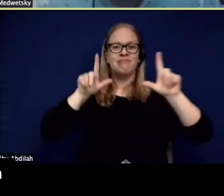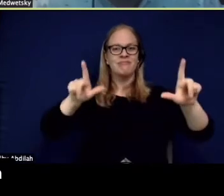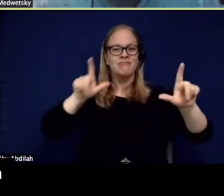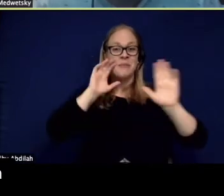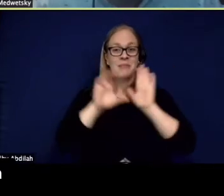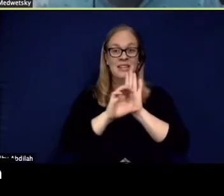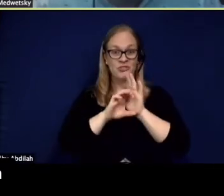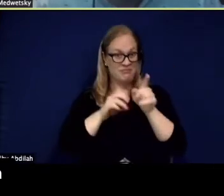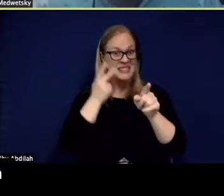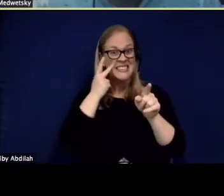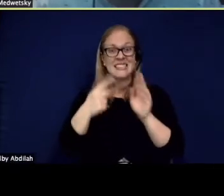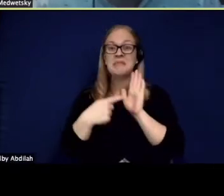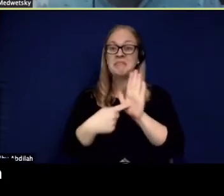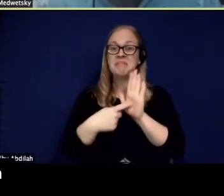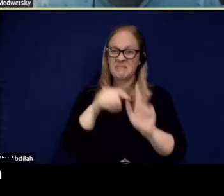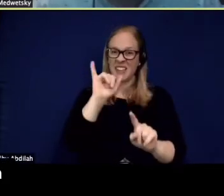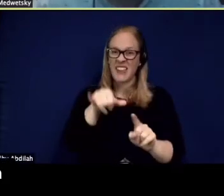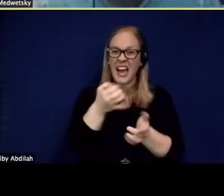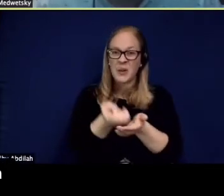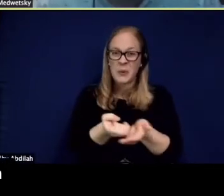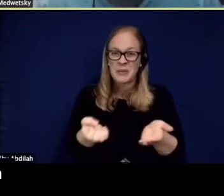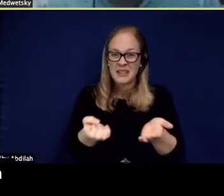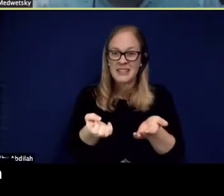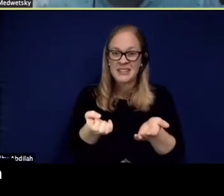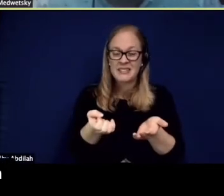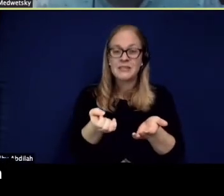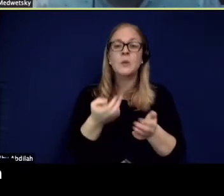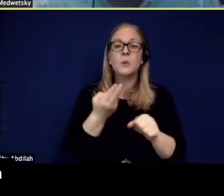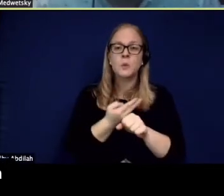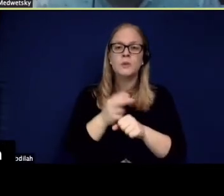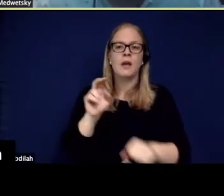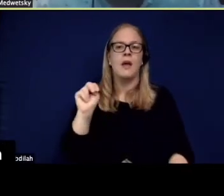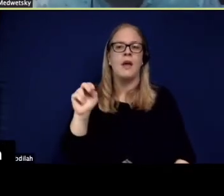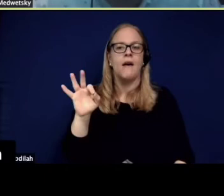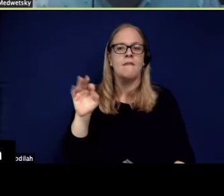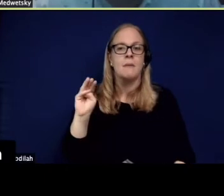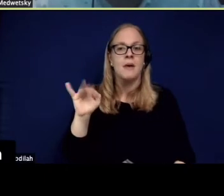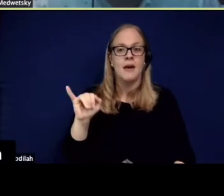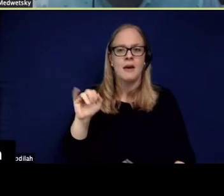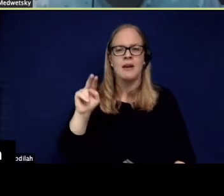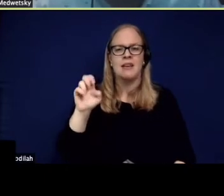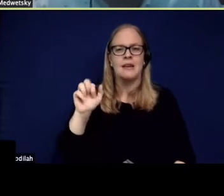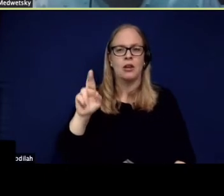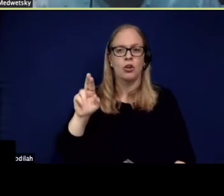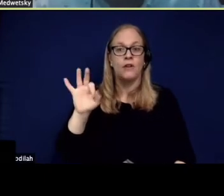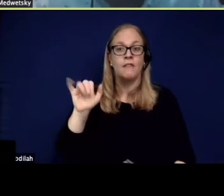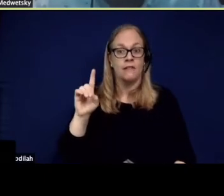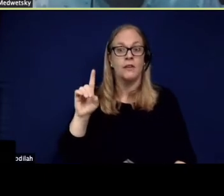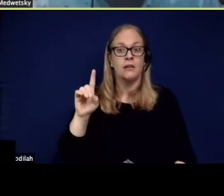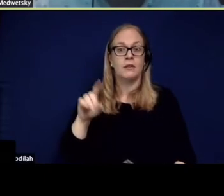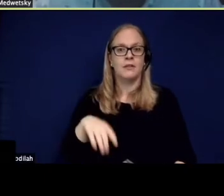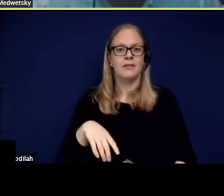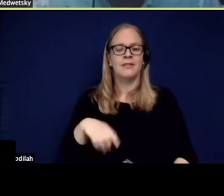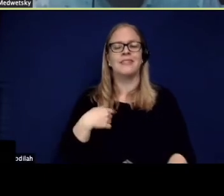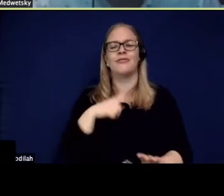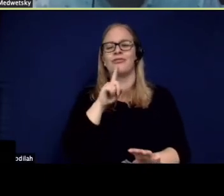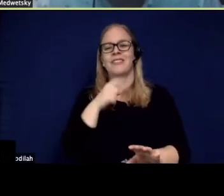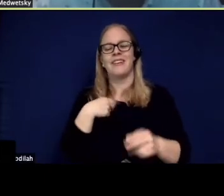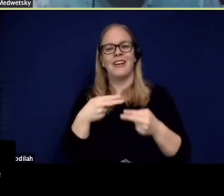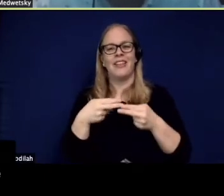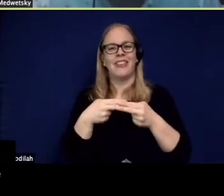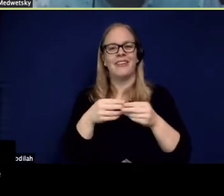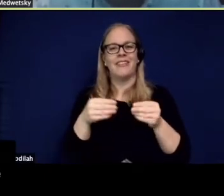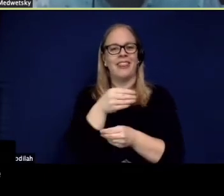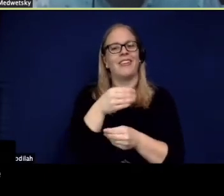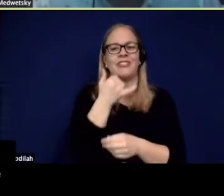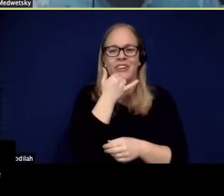device where it uses near field, and we're going to talk about that. And actually, I think I have this slide in the wrong order here. And here's a remote